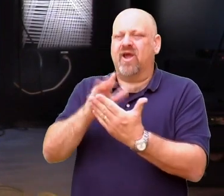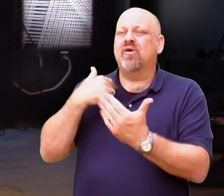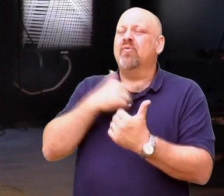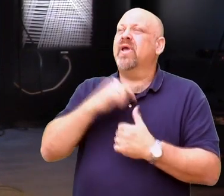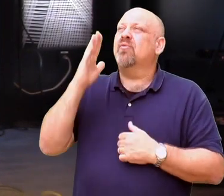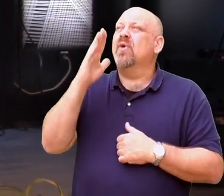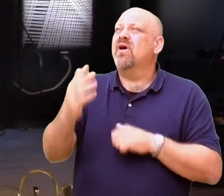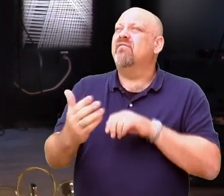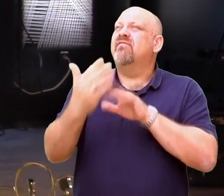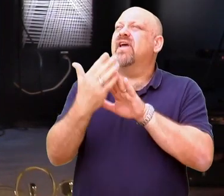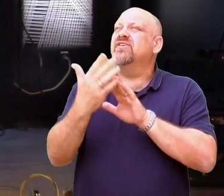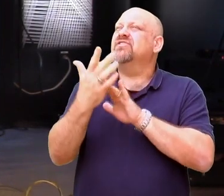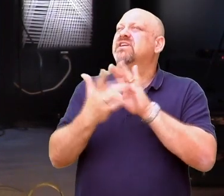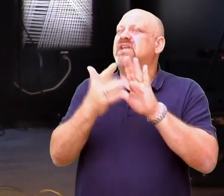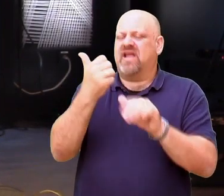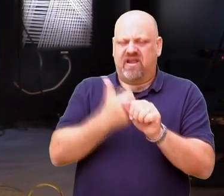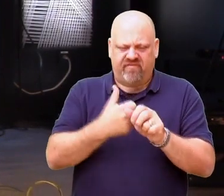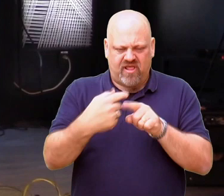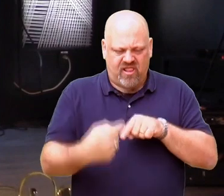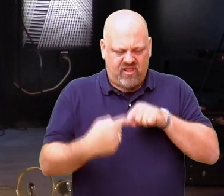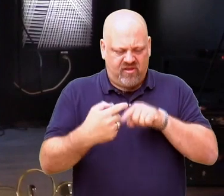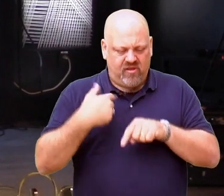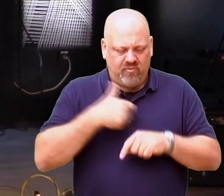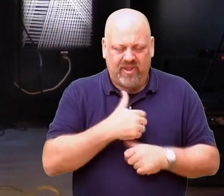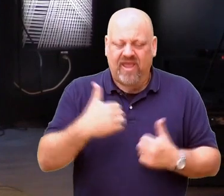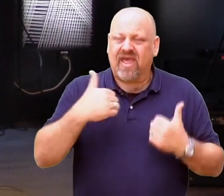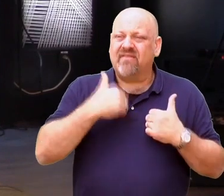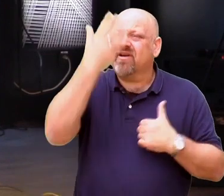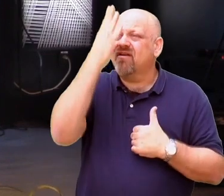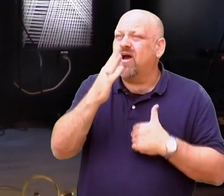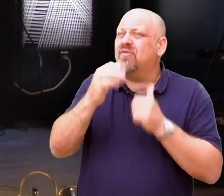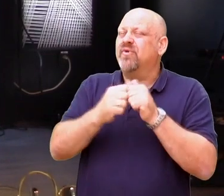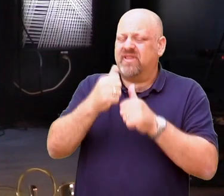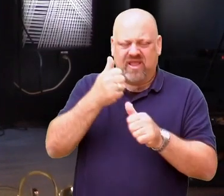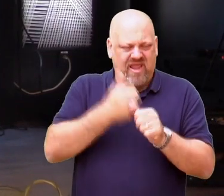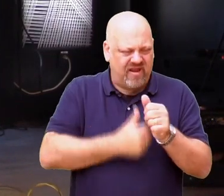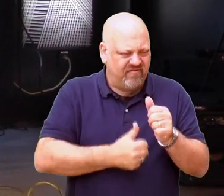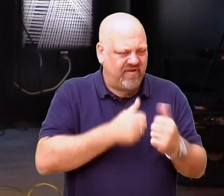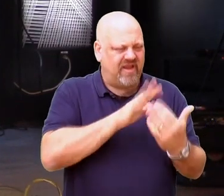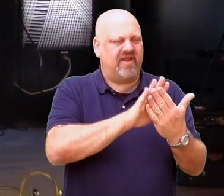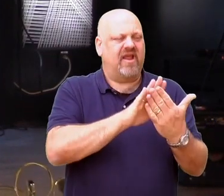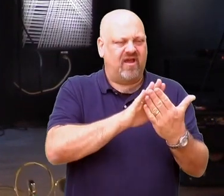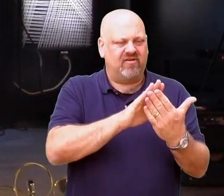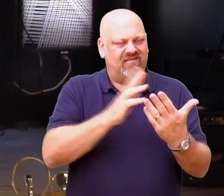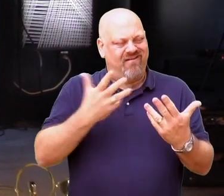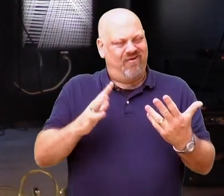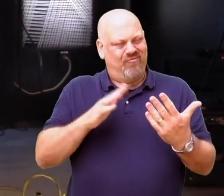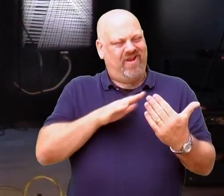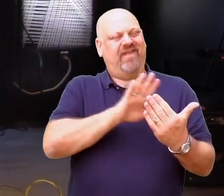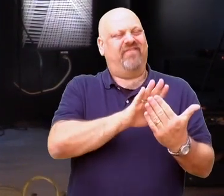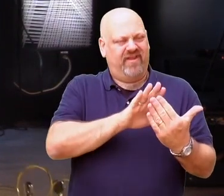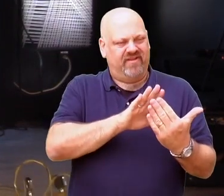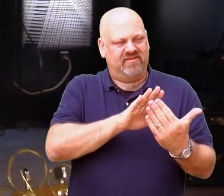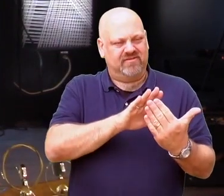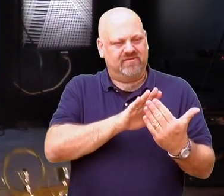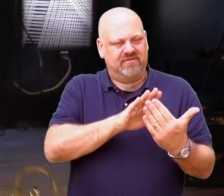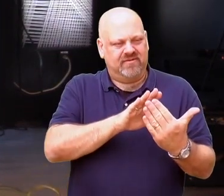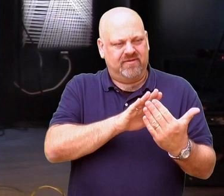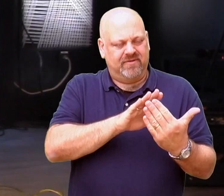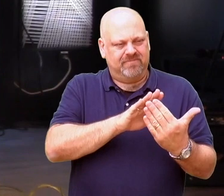every encounter that we will face, Jesus, and every difficulty we're having, God, with every encounter that we've already faced.